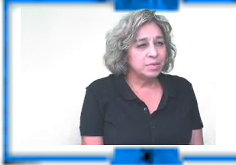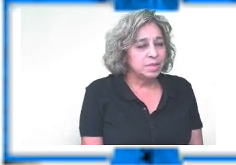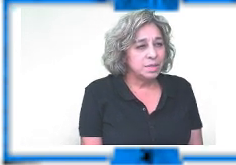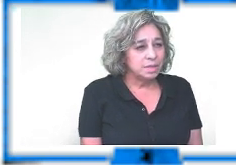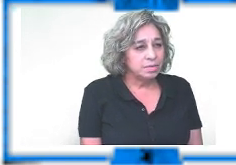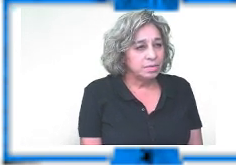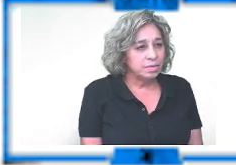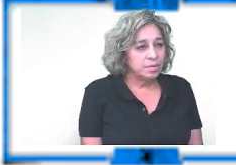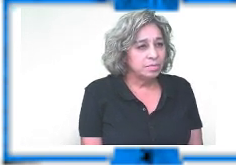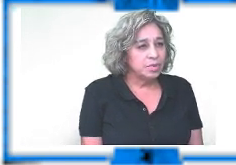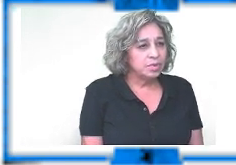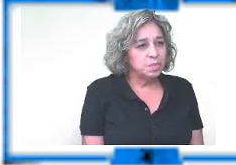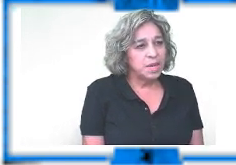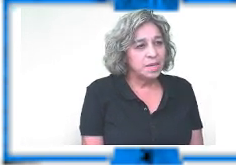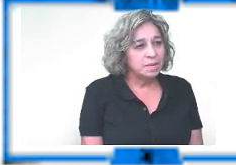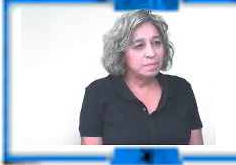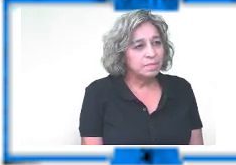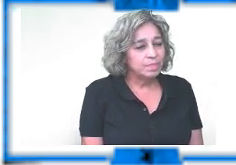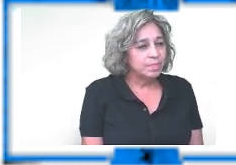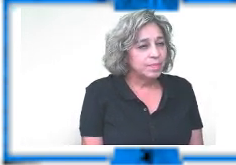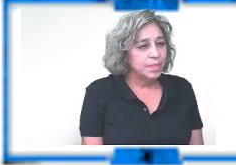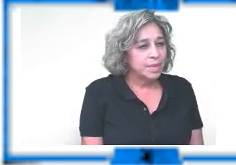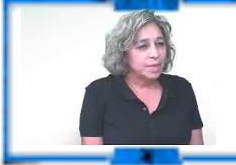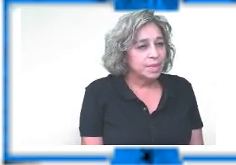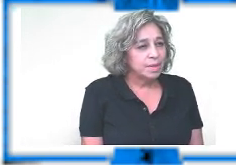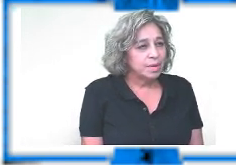that was Guzman.